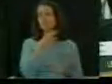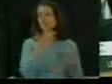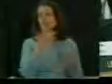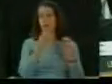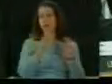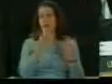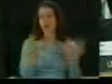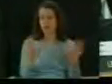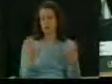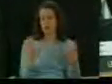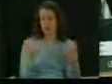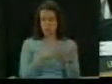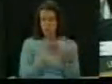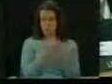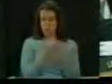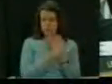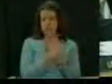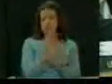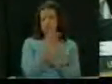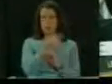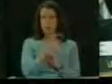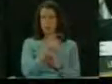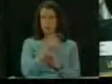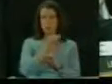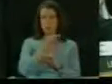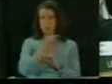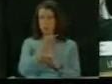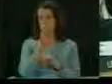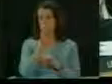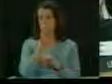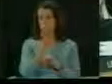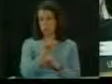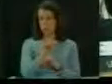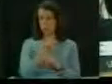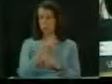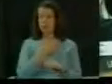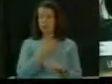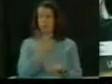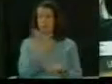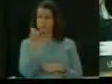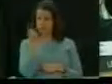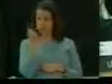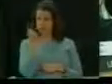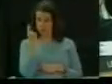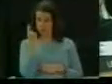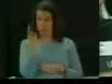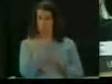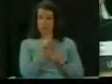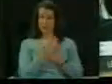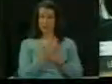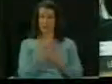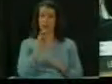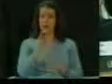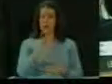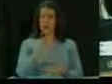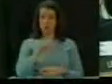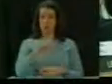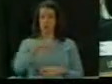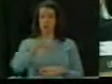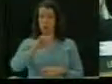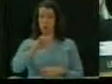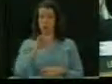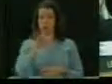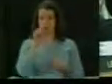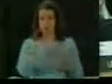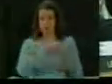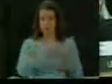Commissioner Hammond. Thank you, Mr. Chairman. I guess I'm wanting some clarification as to what the state comptroller is going to do.